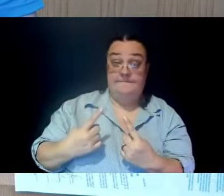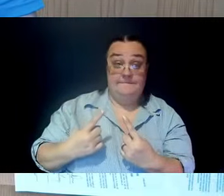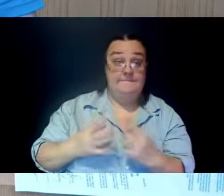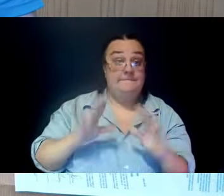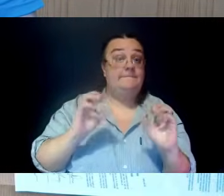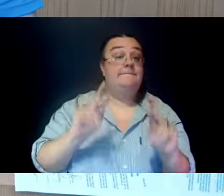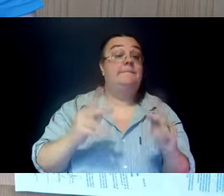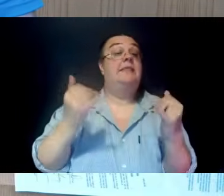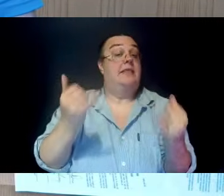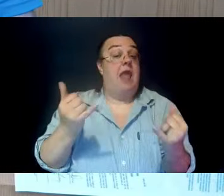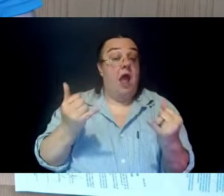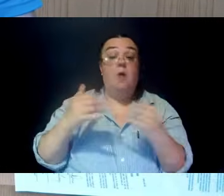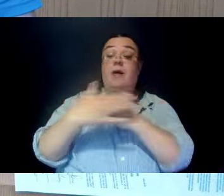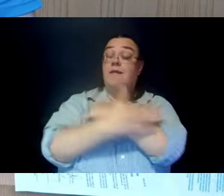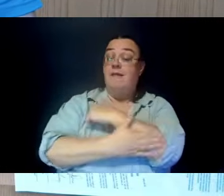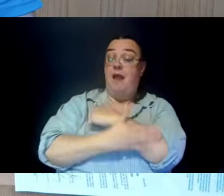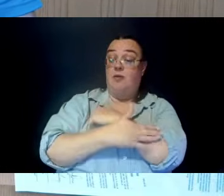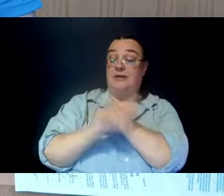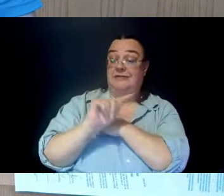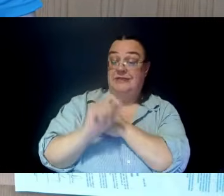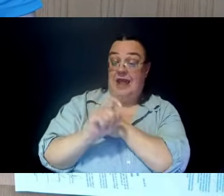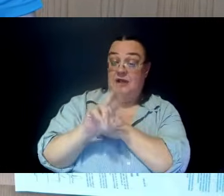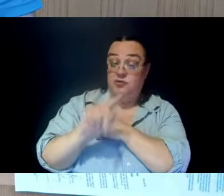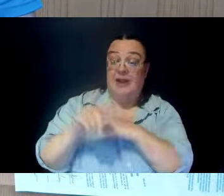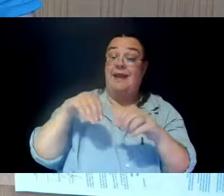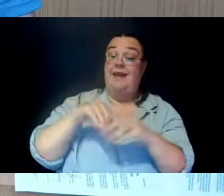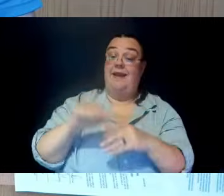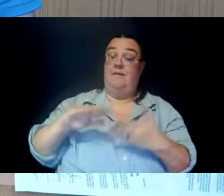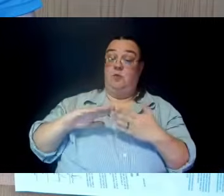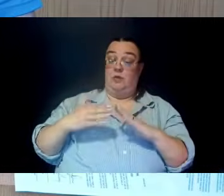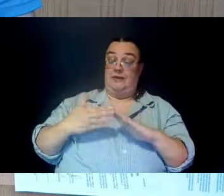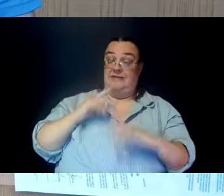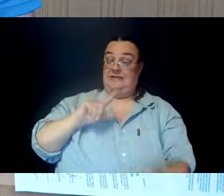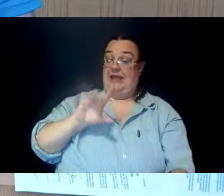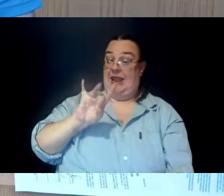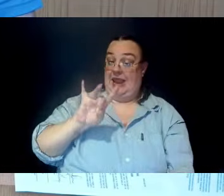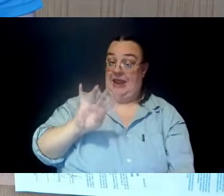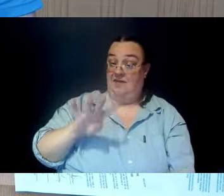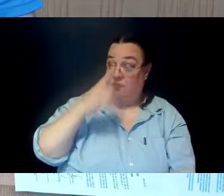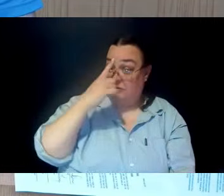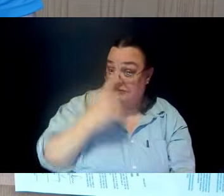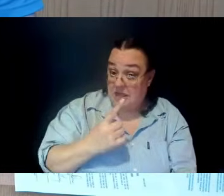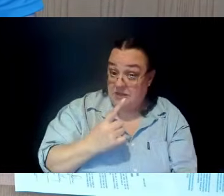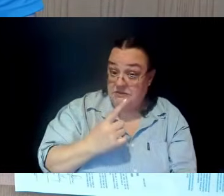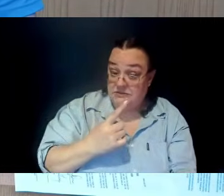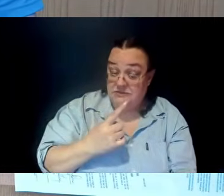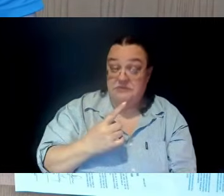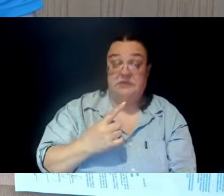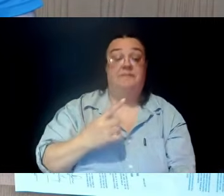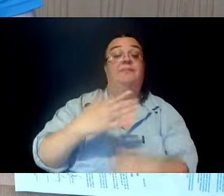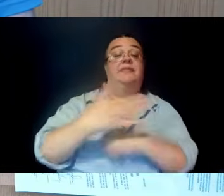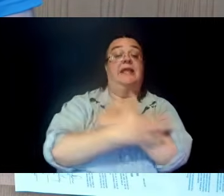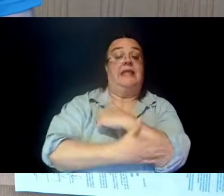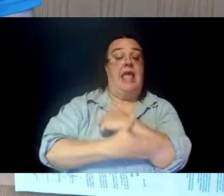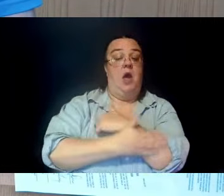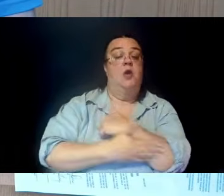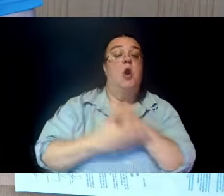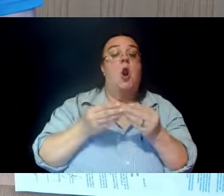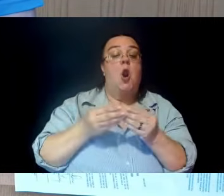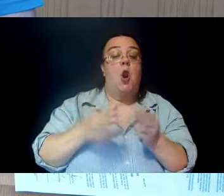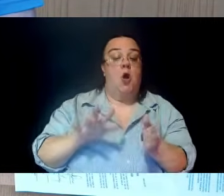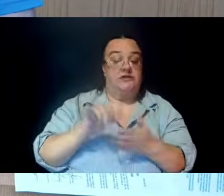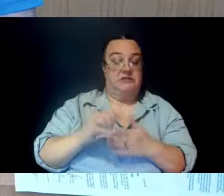in the county tax rate in a municipality is 84 cents. The county loses 12